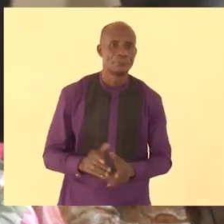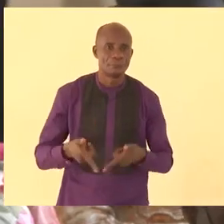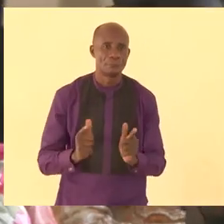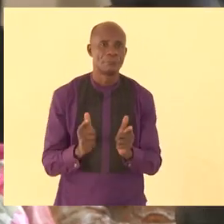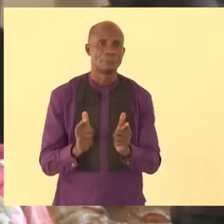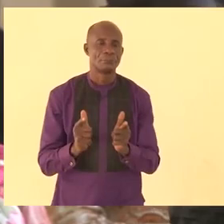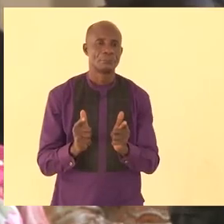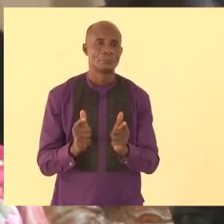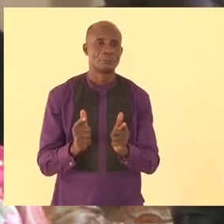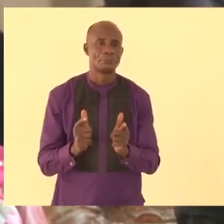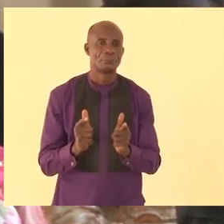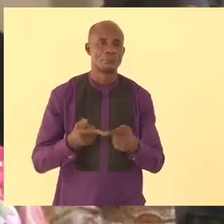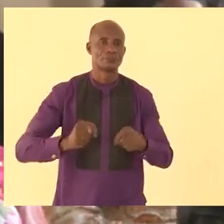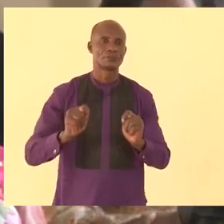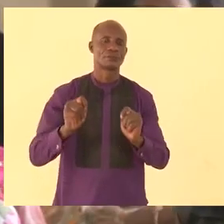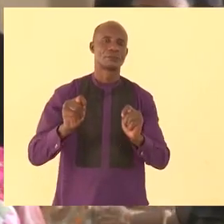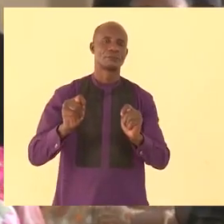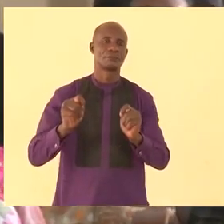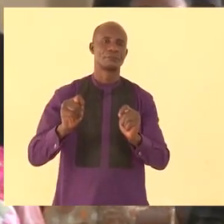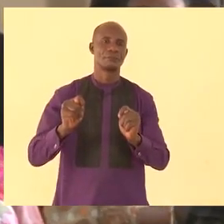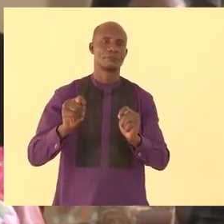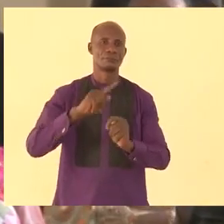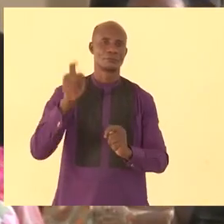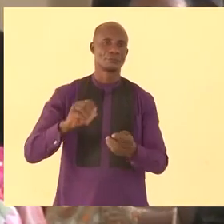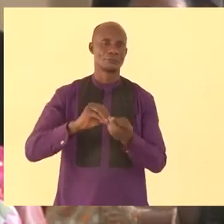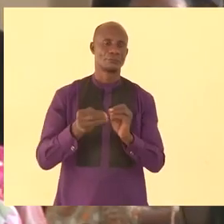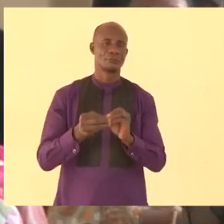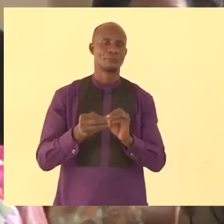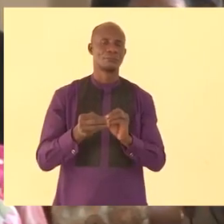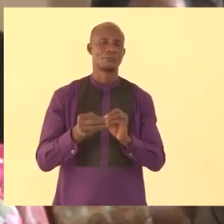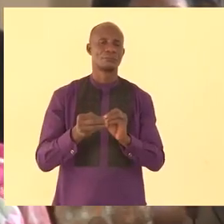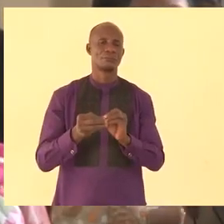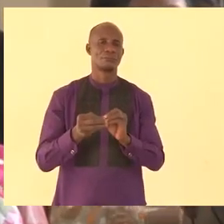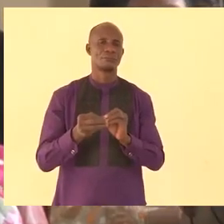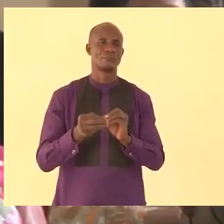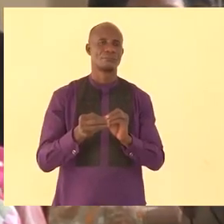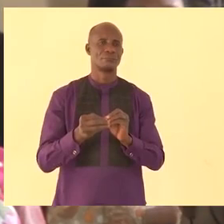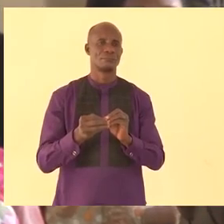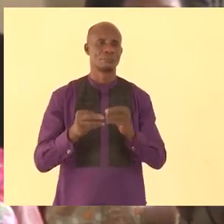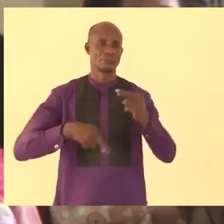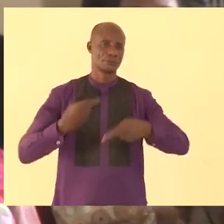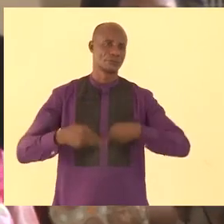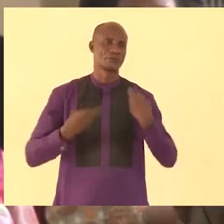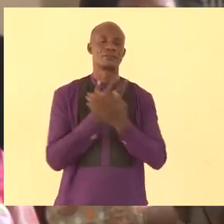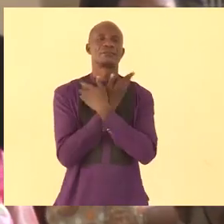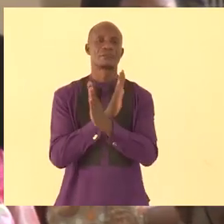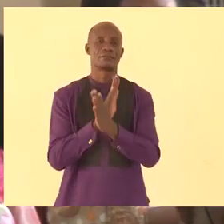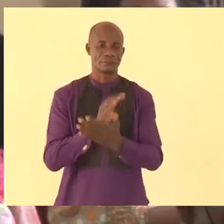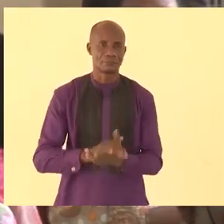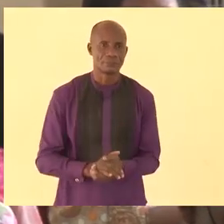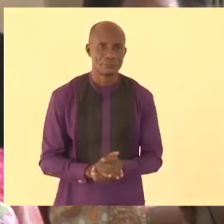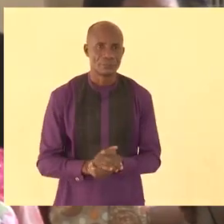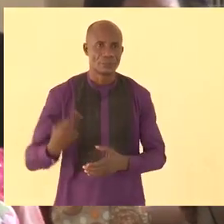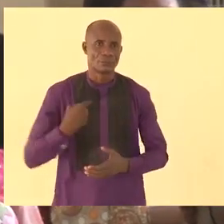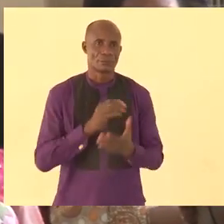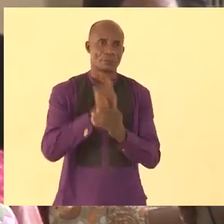Please let me attend question number one. That it's the Rejoice Sunday.